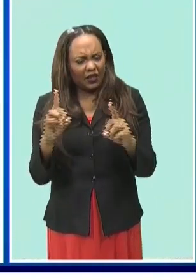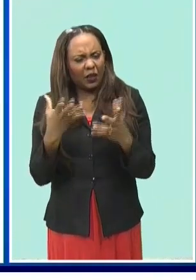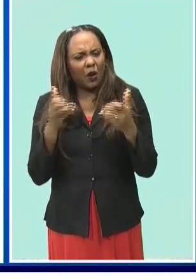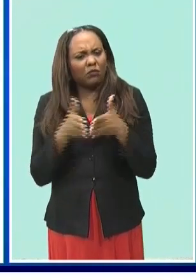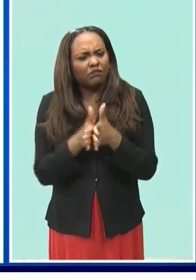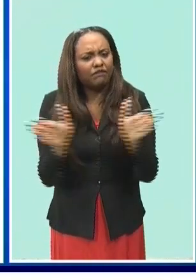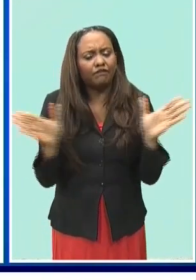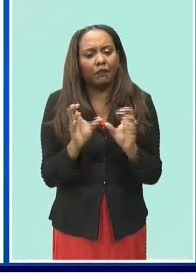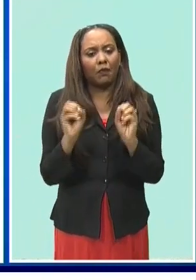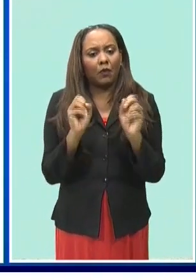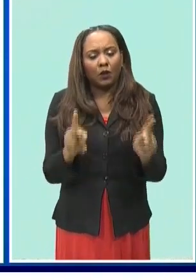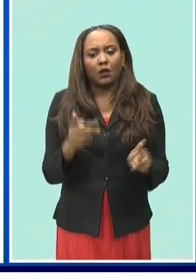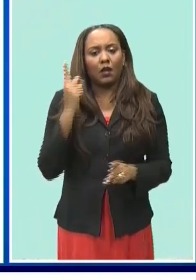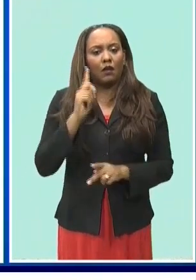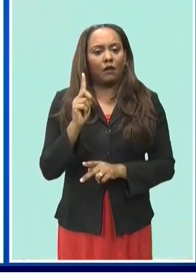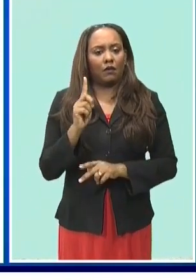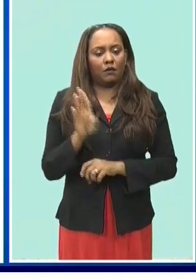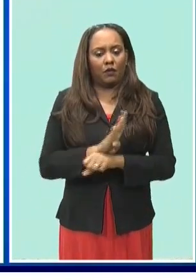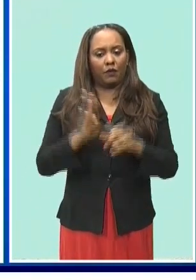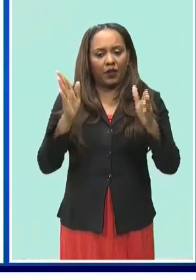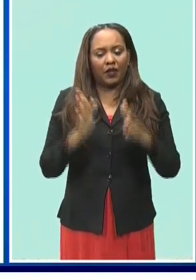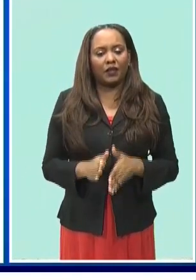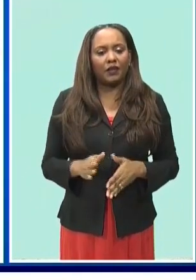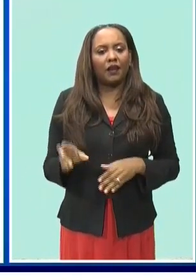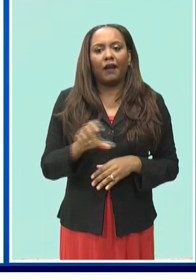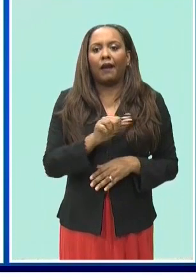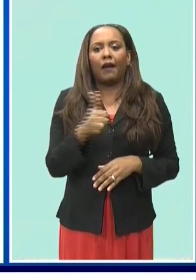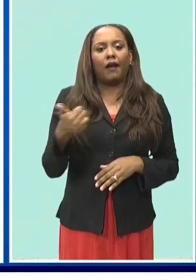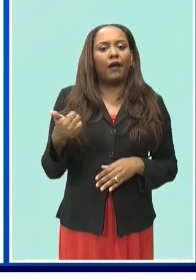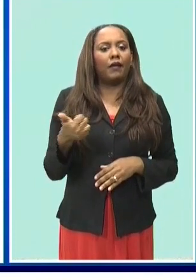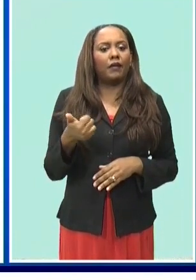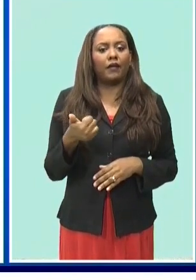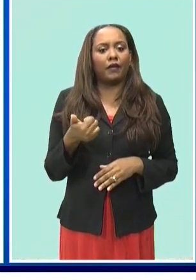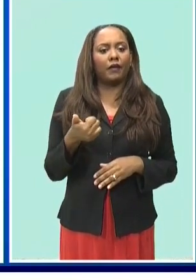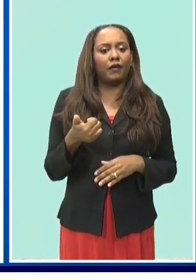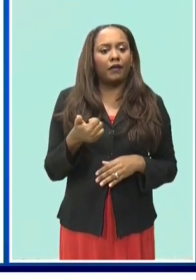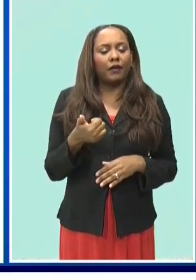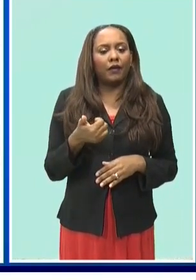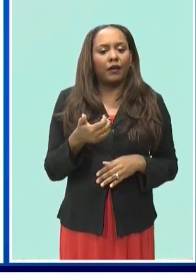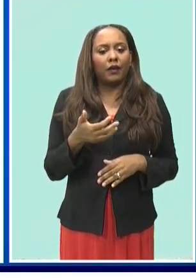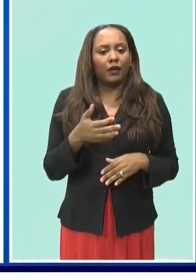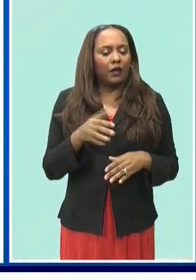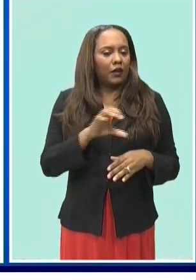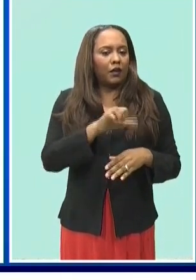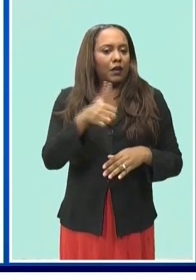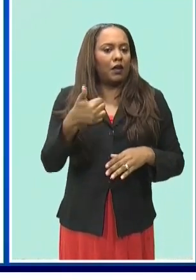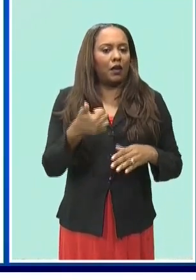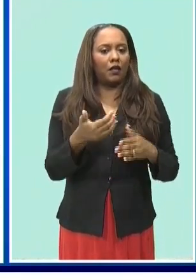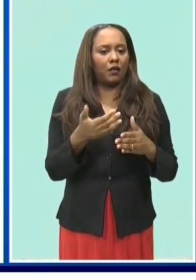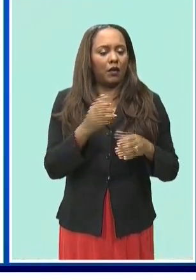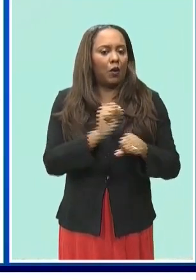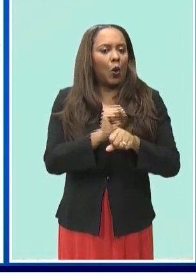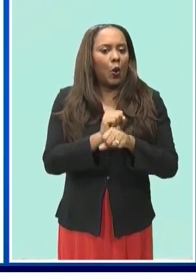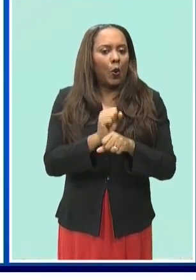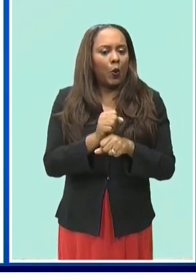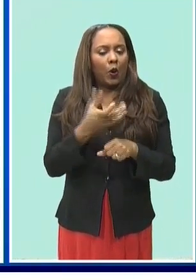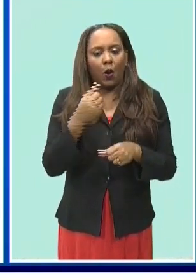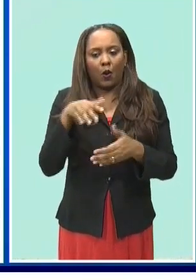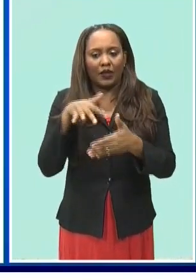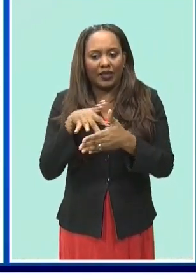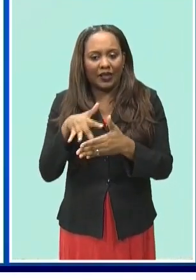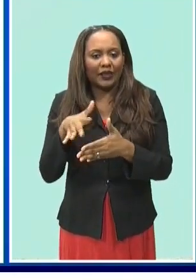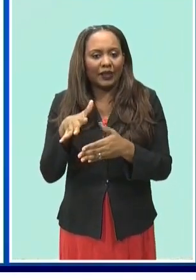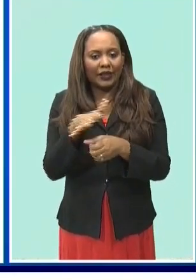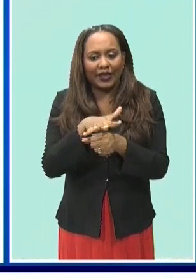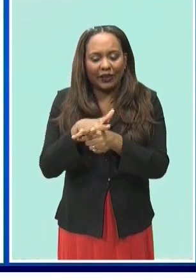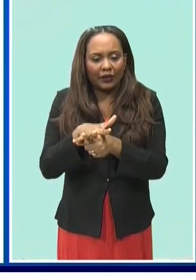for Barbadians in some of the other non-traditional areas. I especially want to highlight the Foundation's pledge of commitment to provide